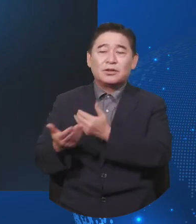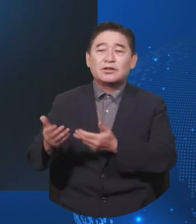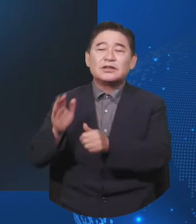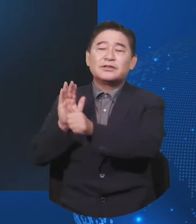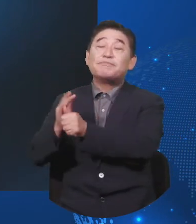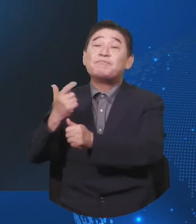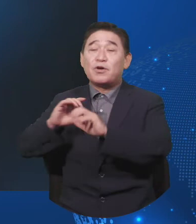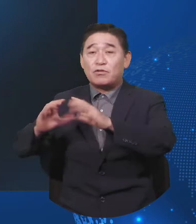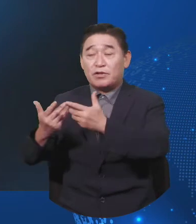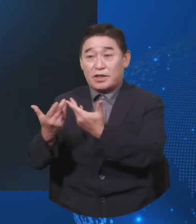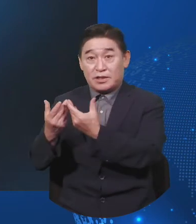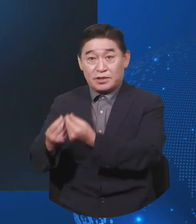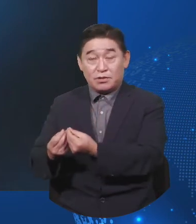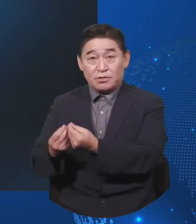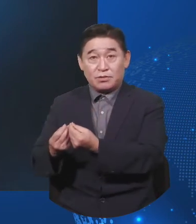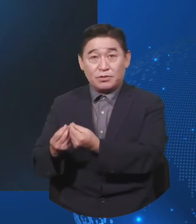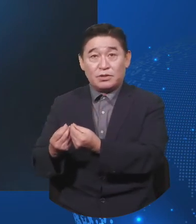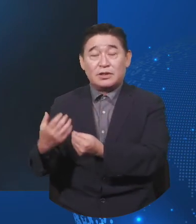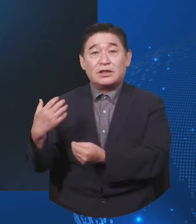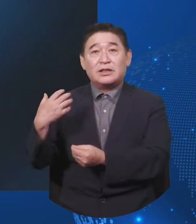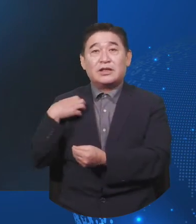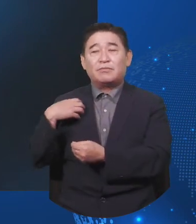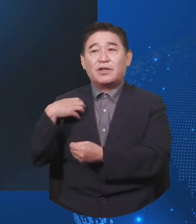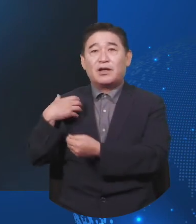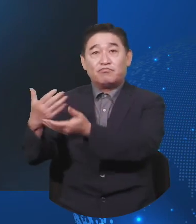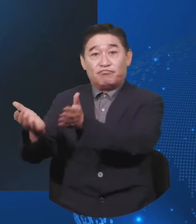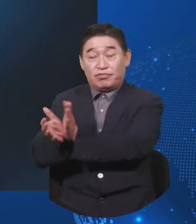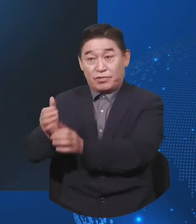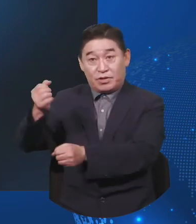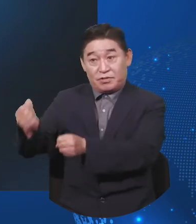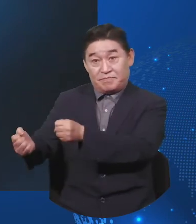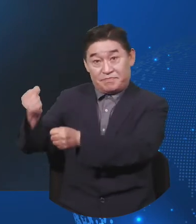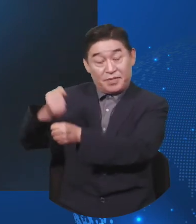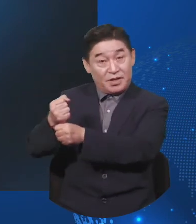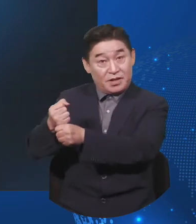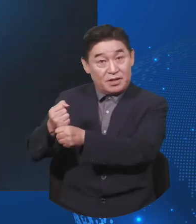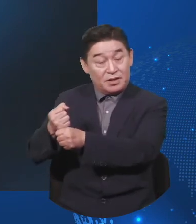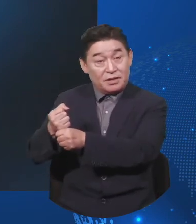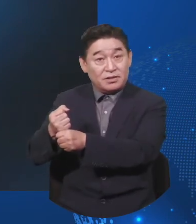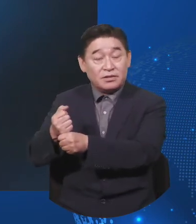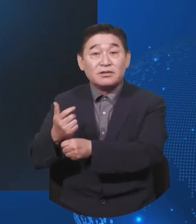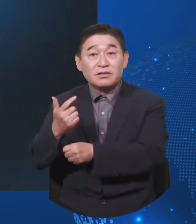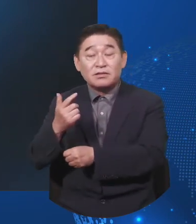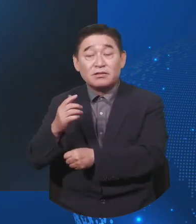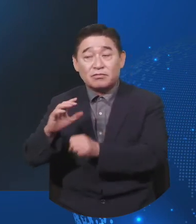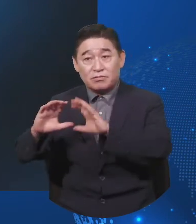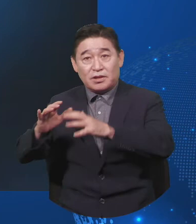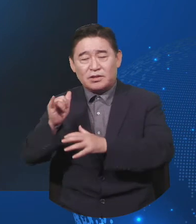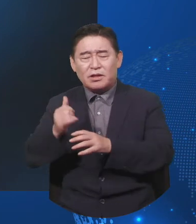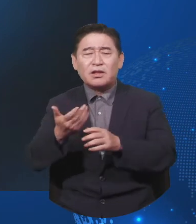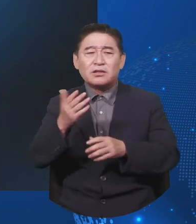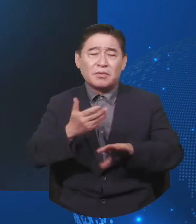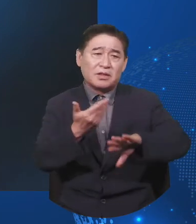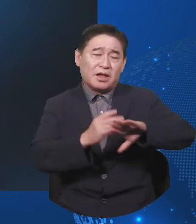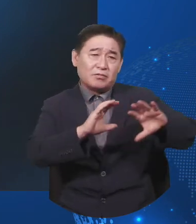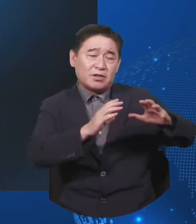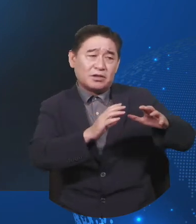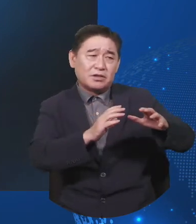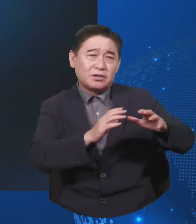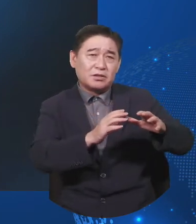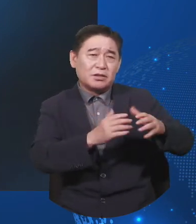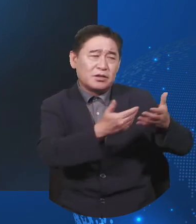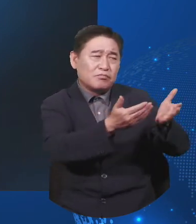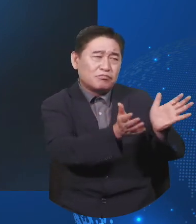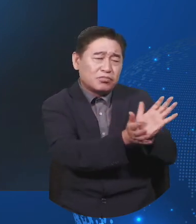of Foreign Affairs. And some countries maybe separate those functions into different ministries and set up